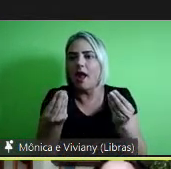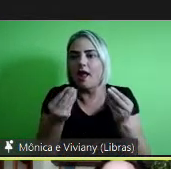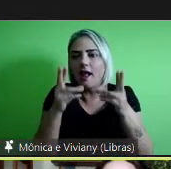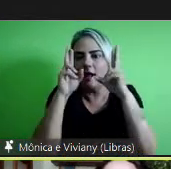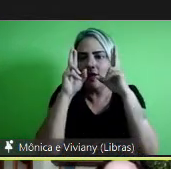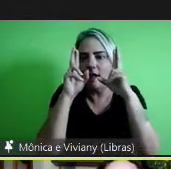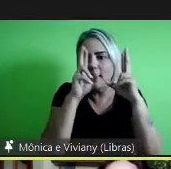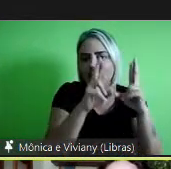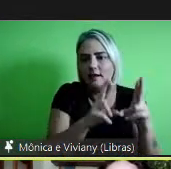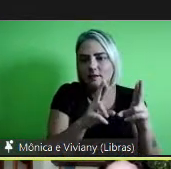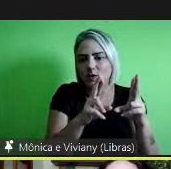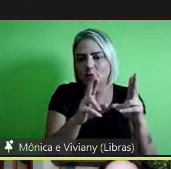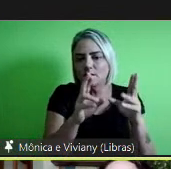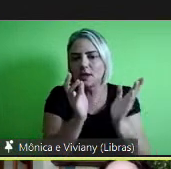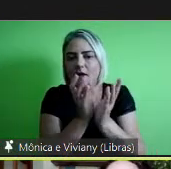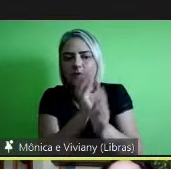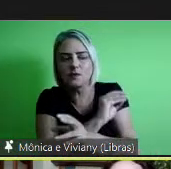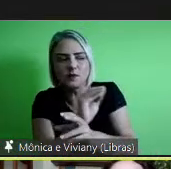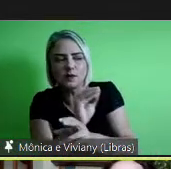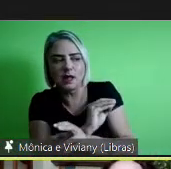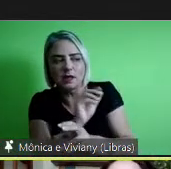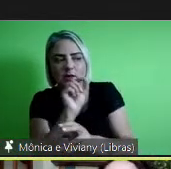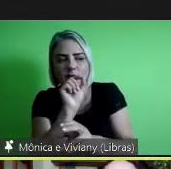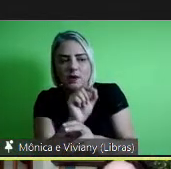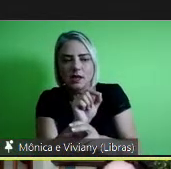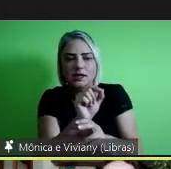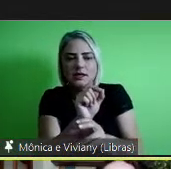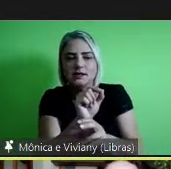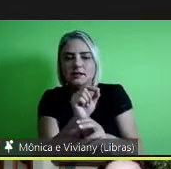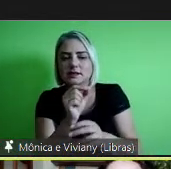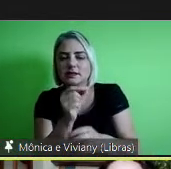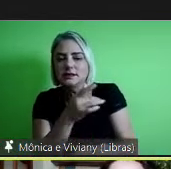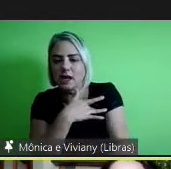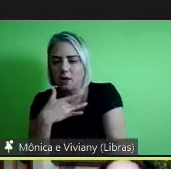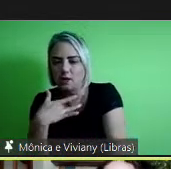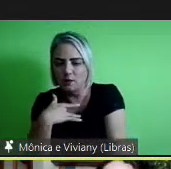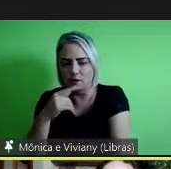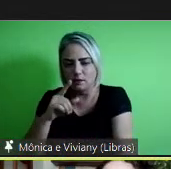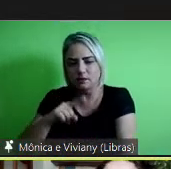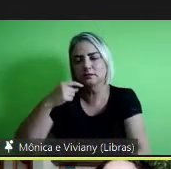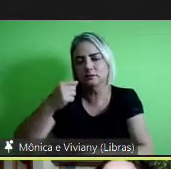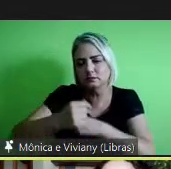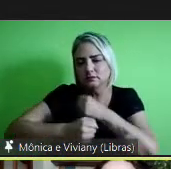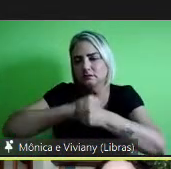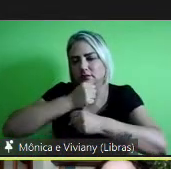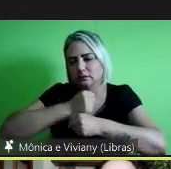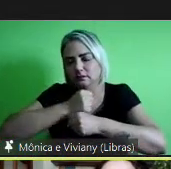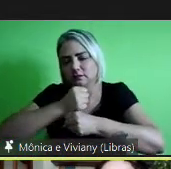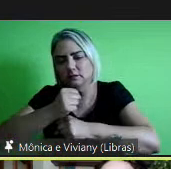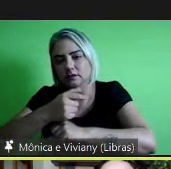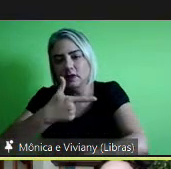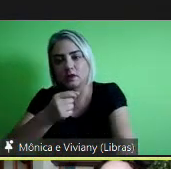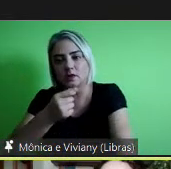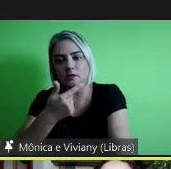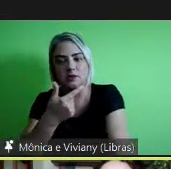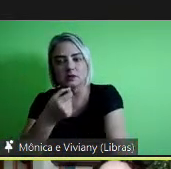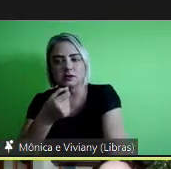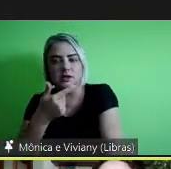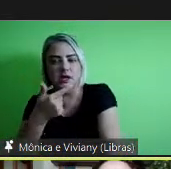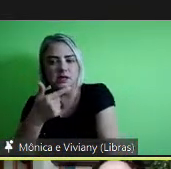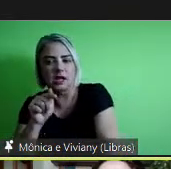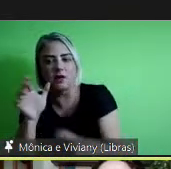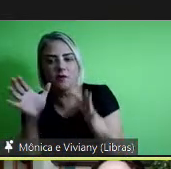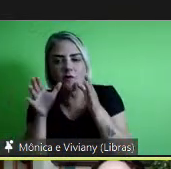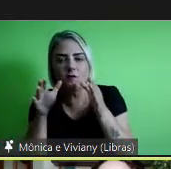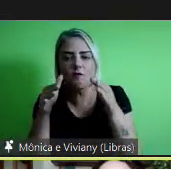state that they are caring for in terms of healthcare. After a few years, and the